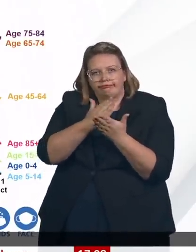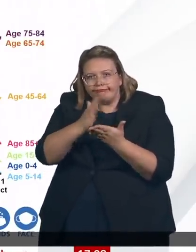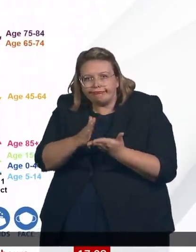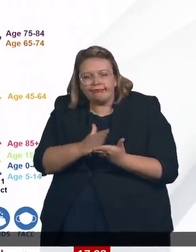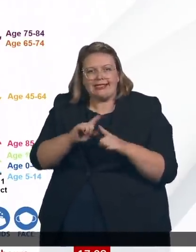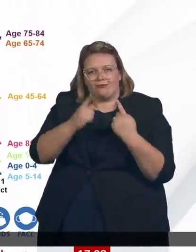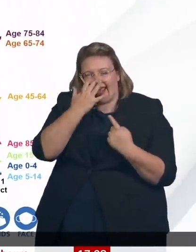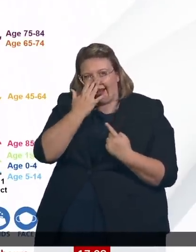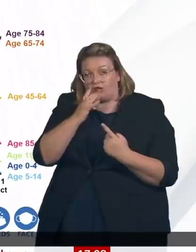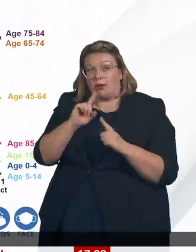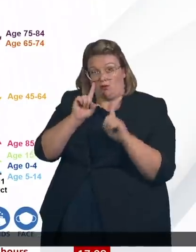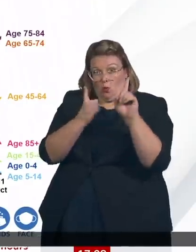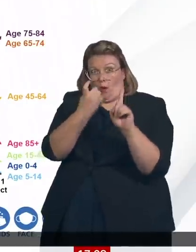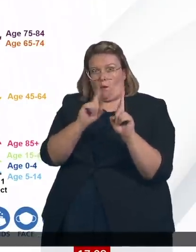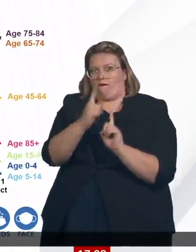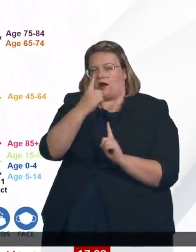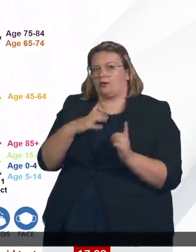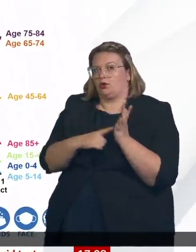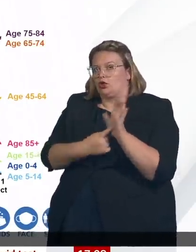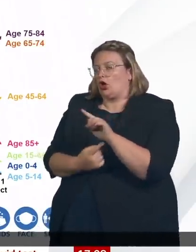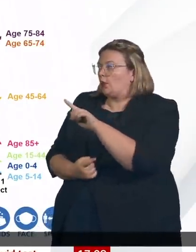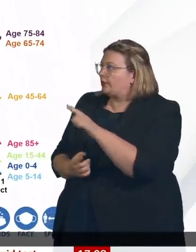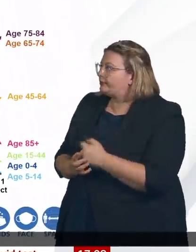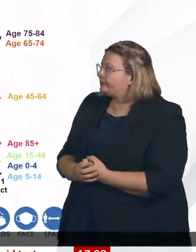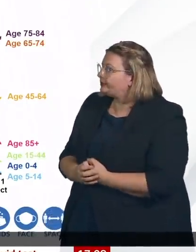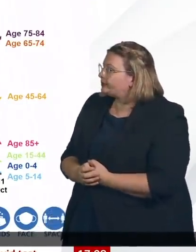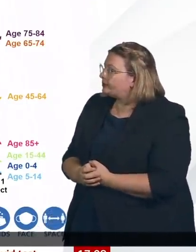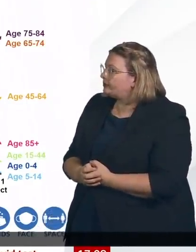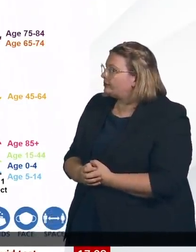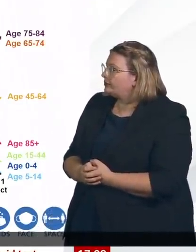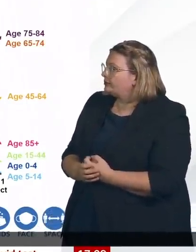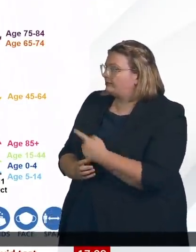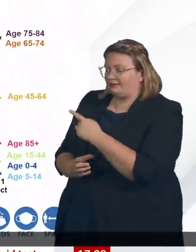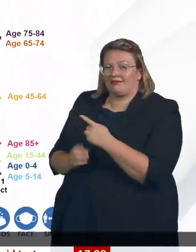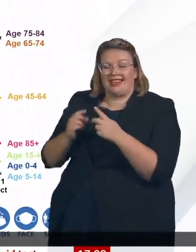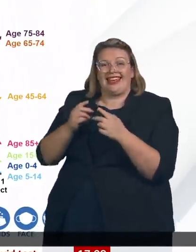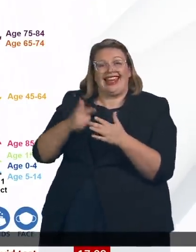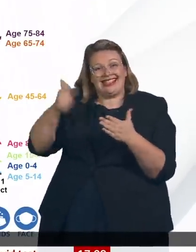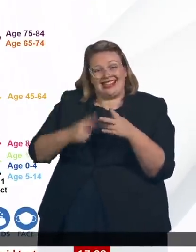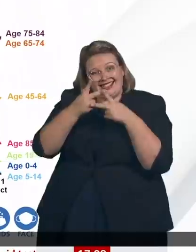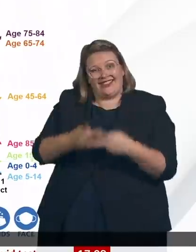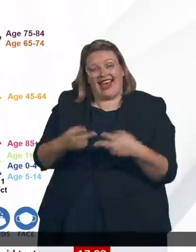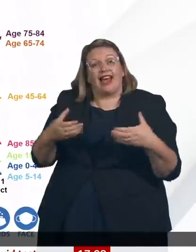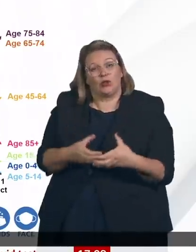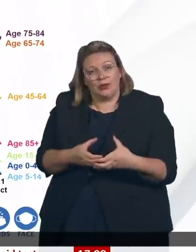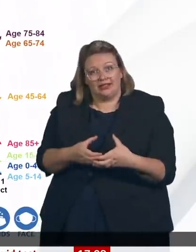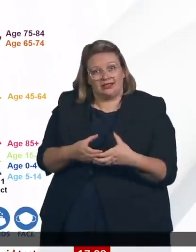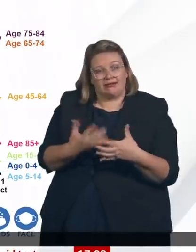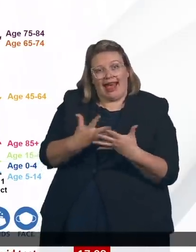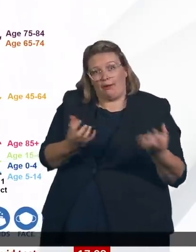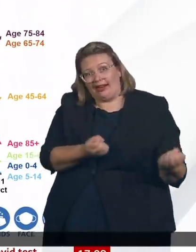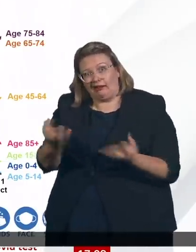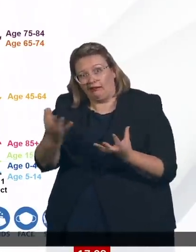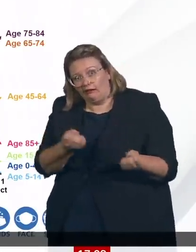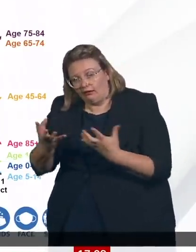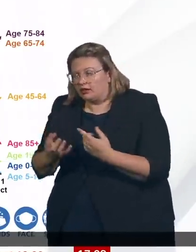do so, these are the ICU and HDU admission rates. You can see that same very sharp